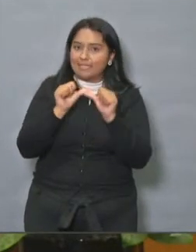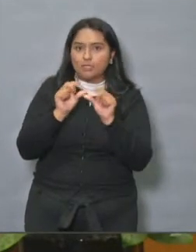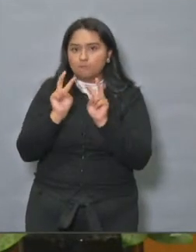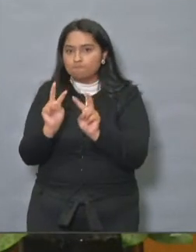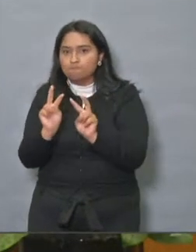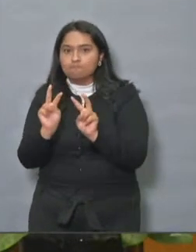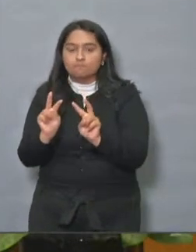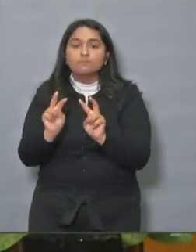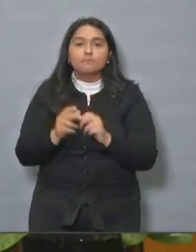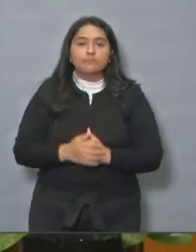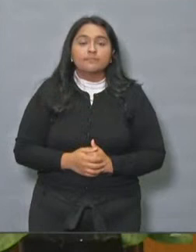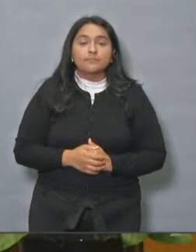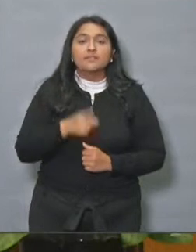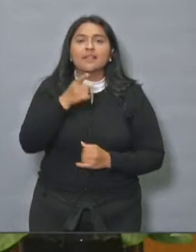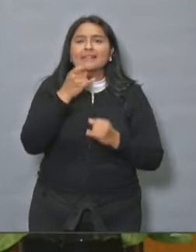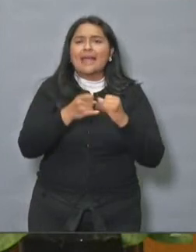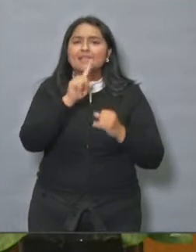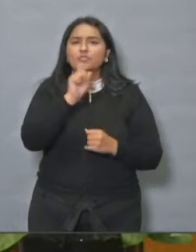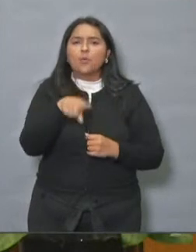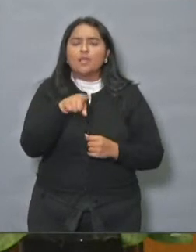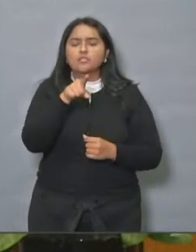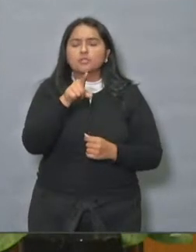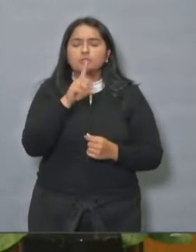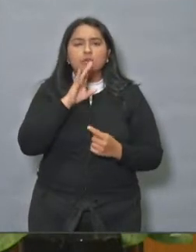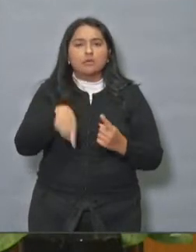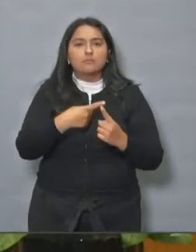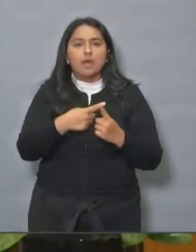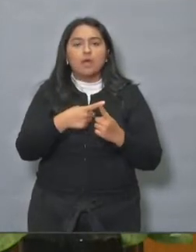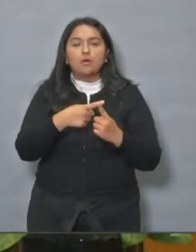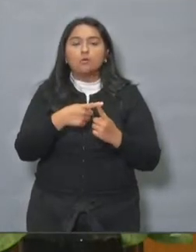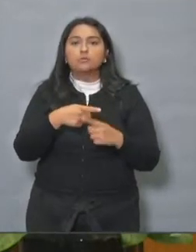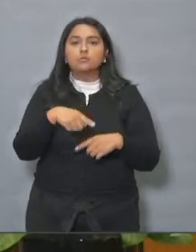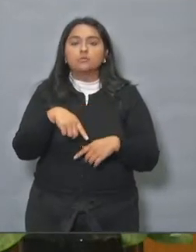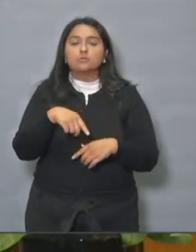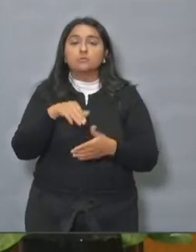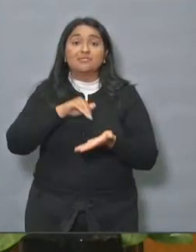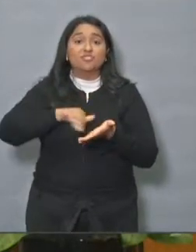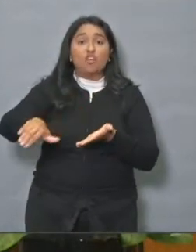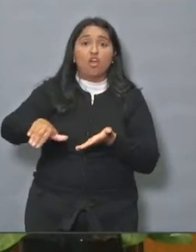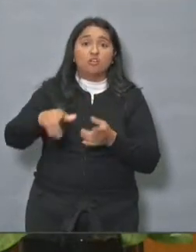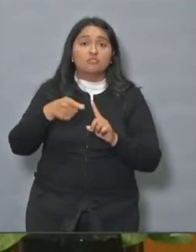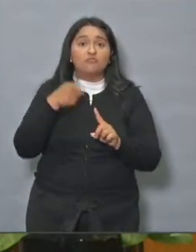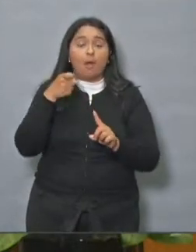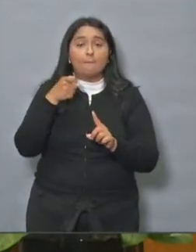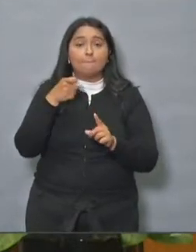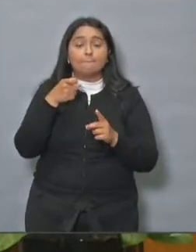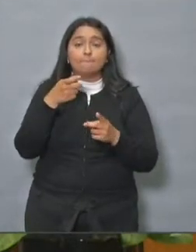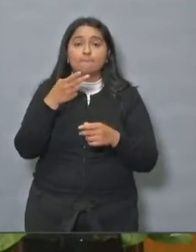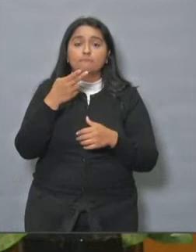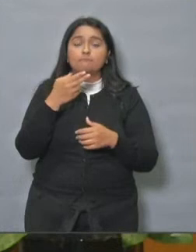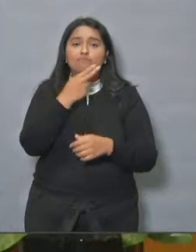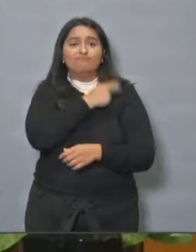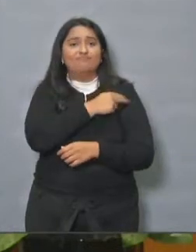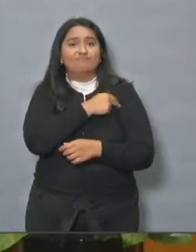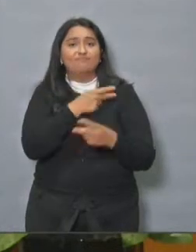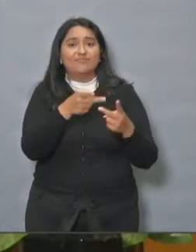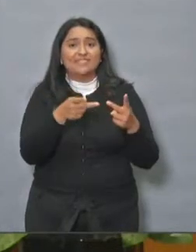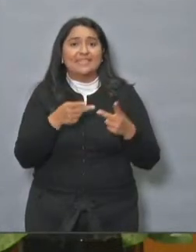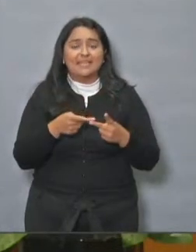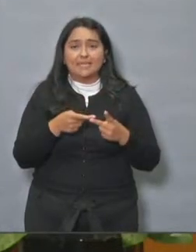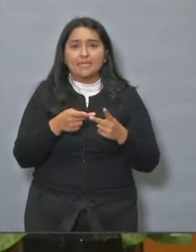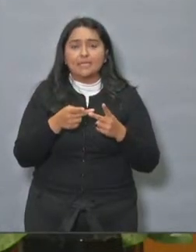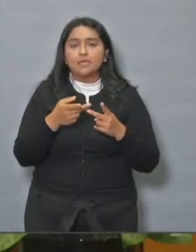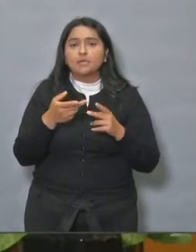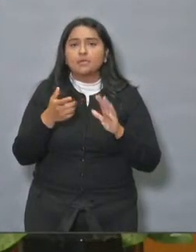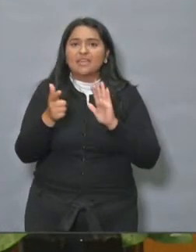last question on the involuntary discharges, that's illegal. When it's reported to either the state or